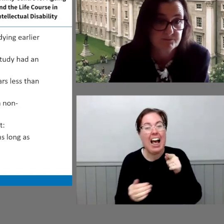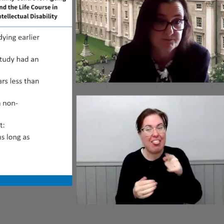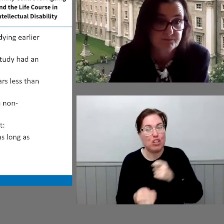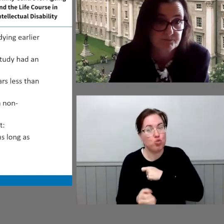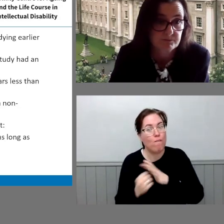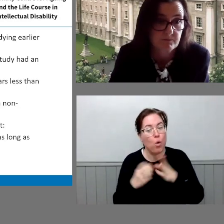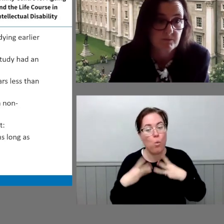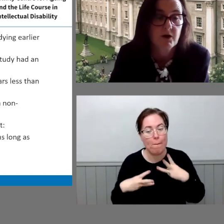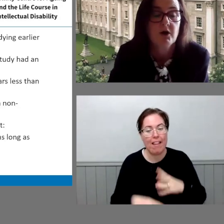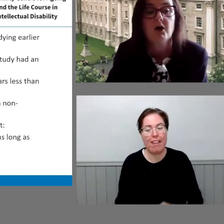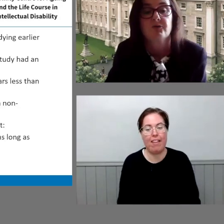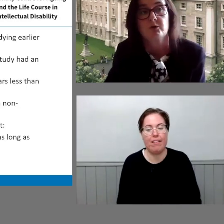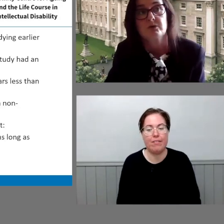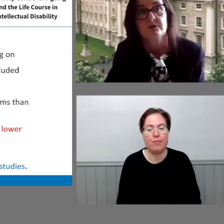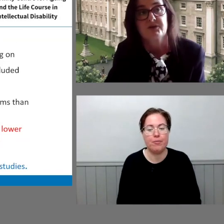women.